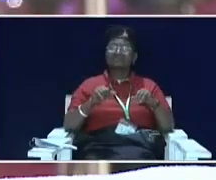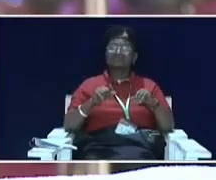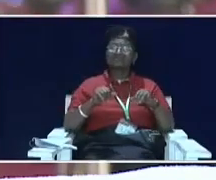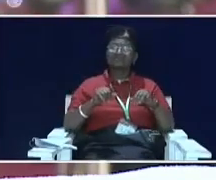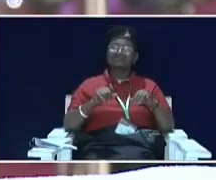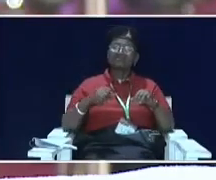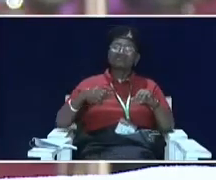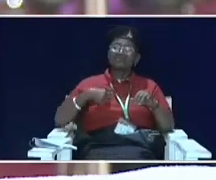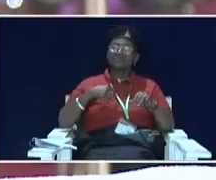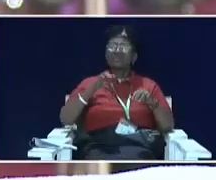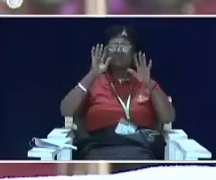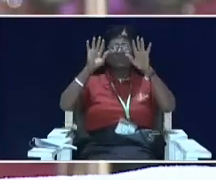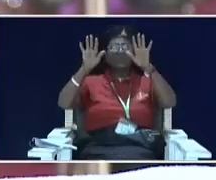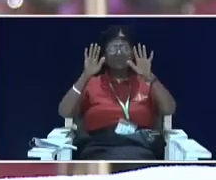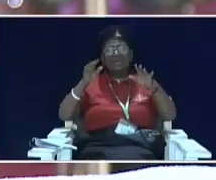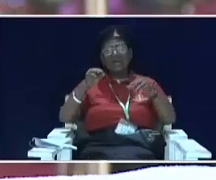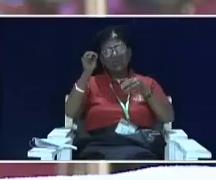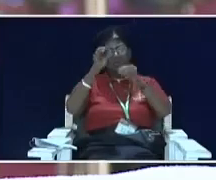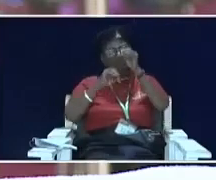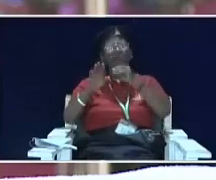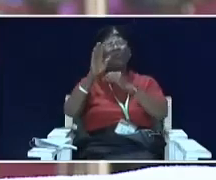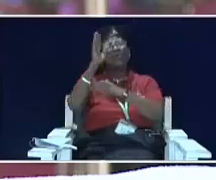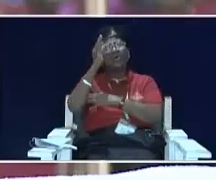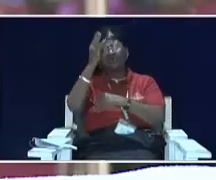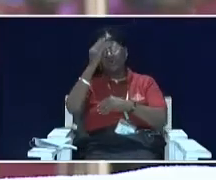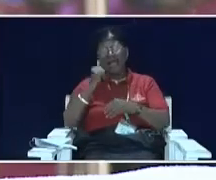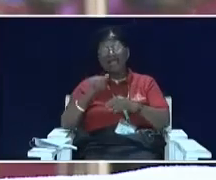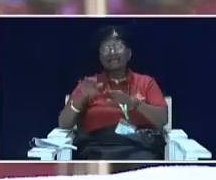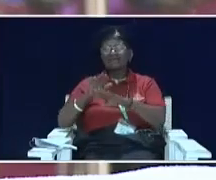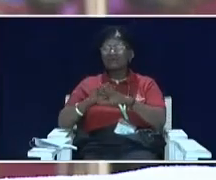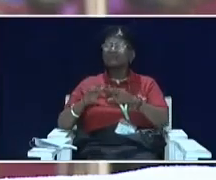We wonder, "Oh God, why are you not answering my prayer?"